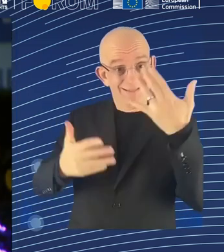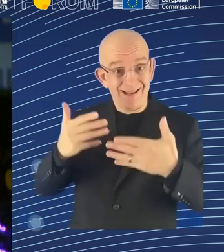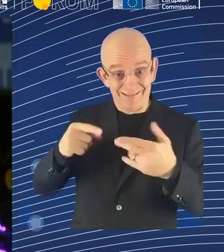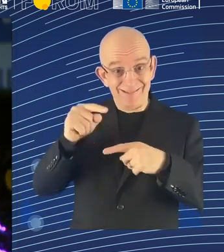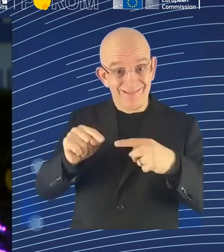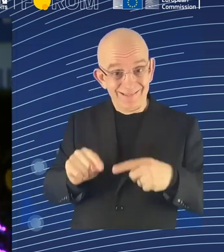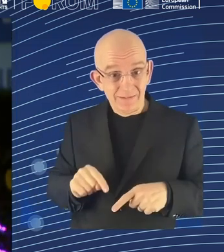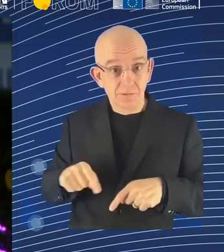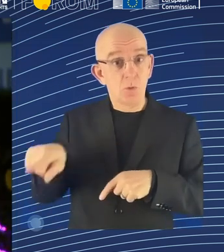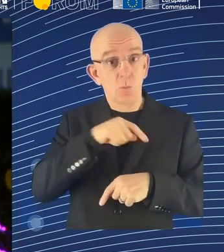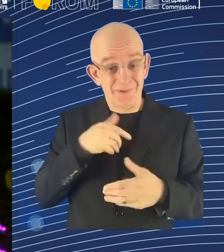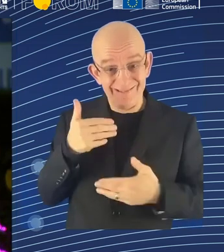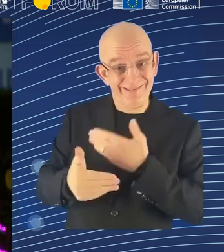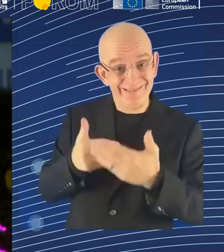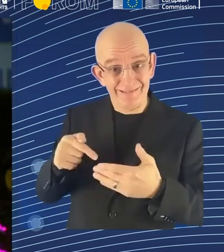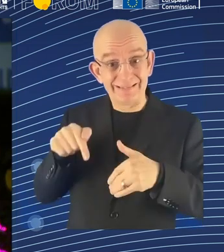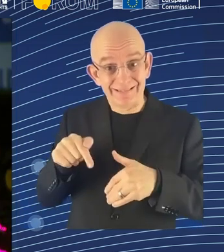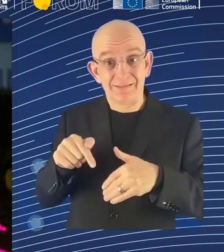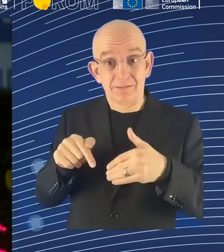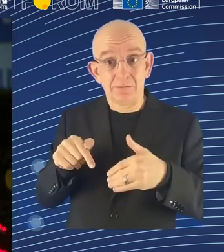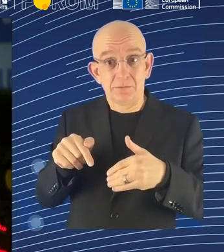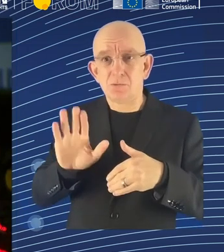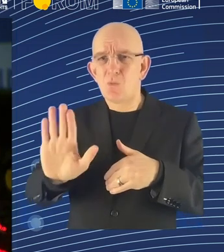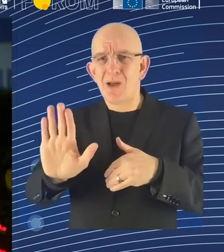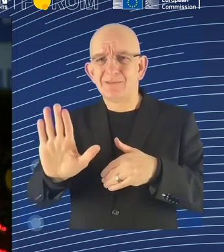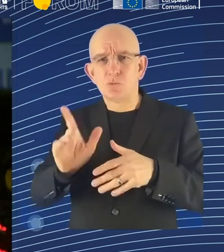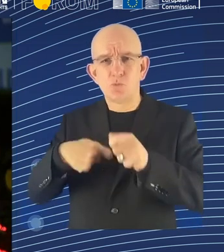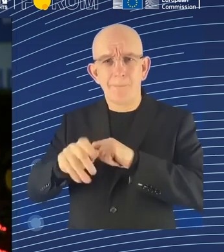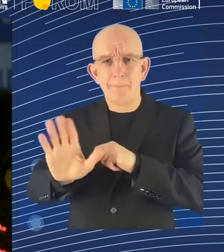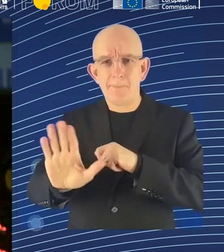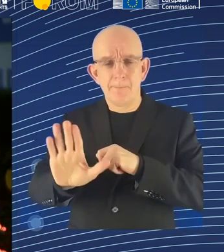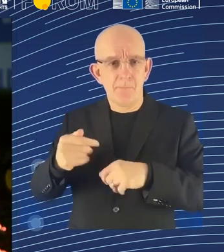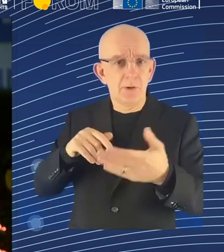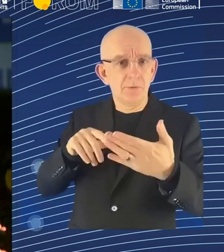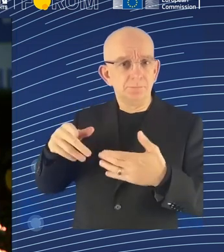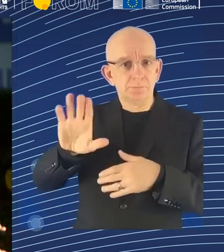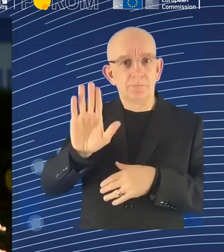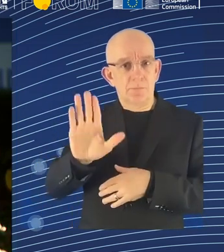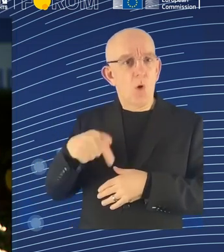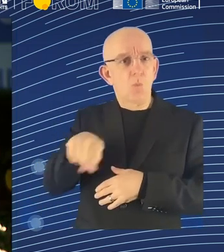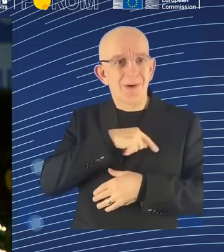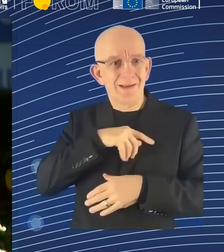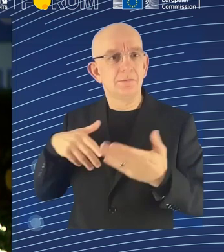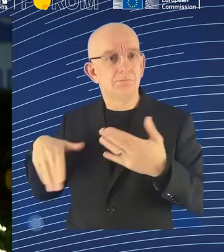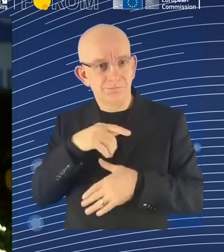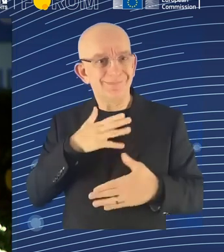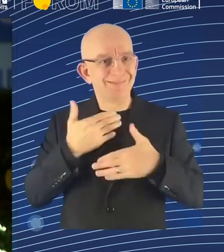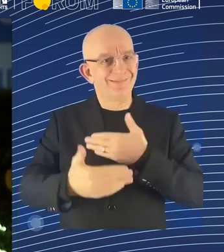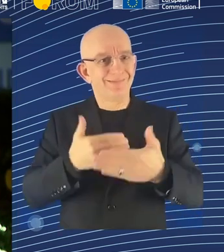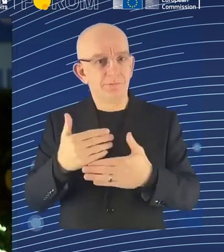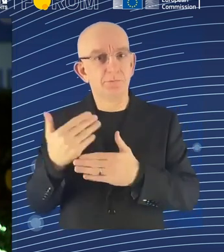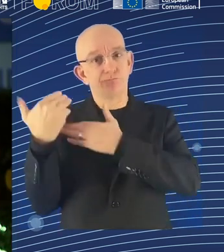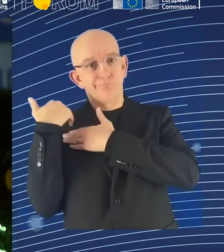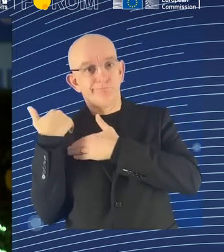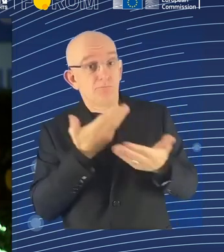our responsibilities and not delegate them to others whom I'm not criticizing, but who have other